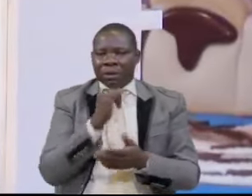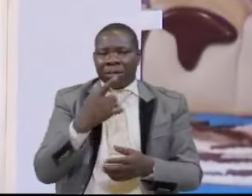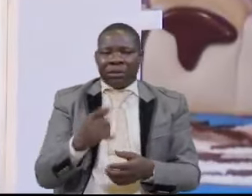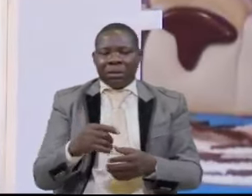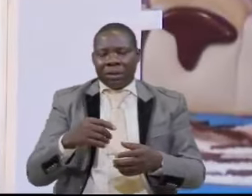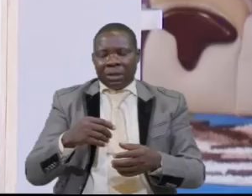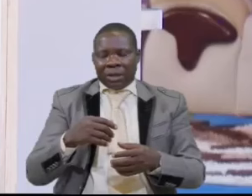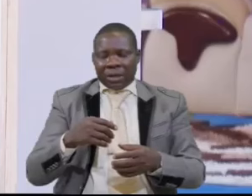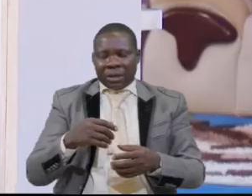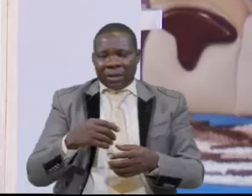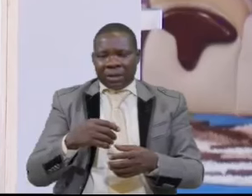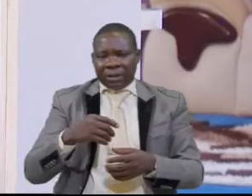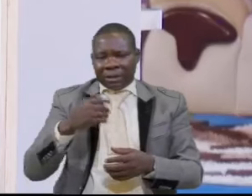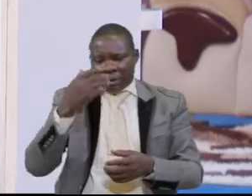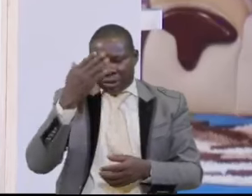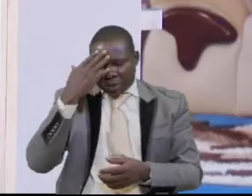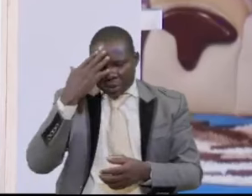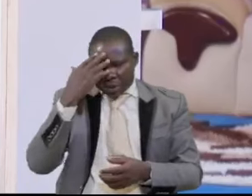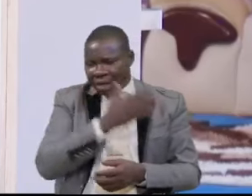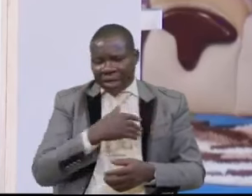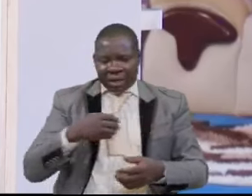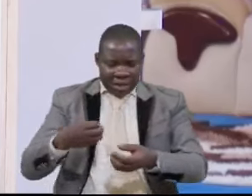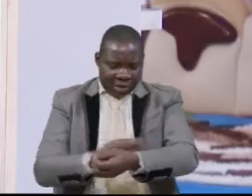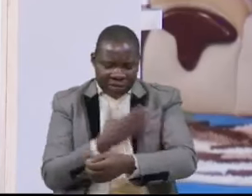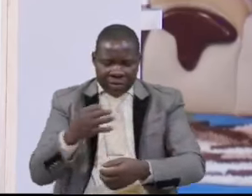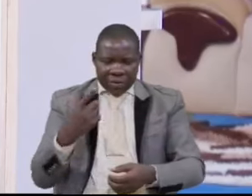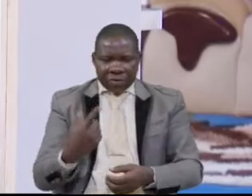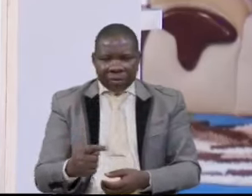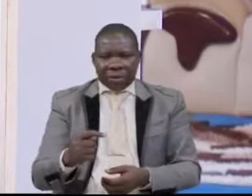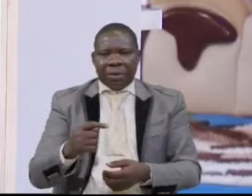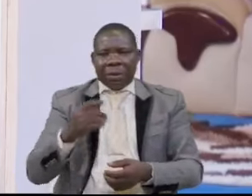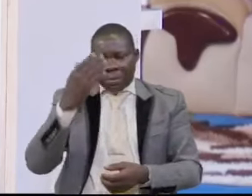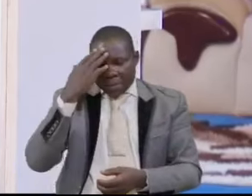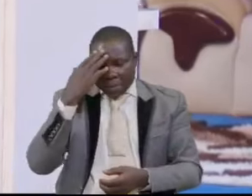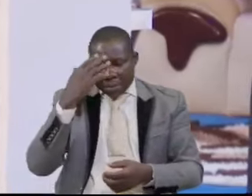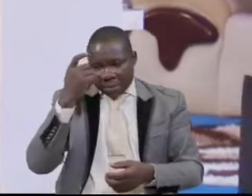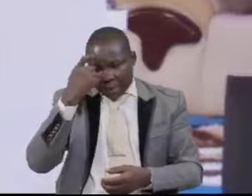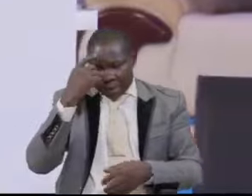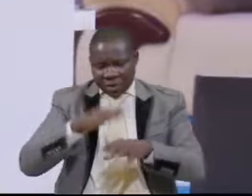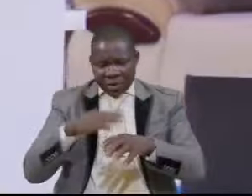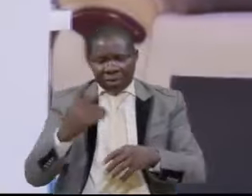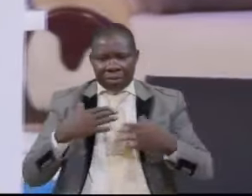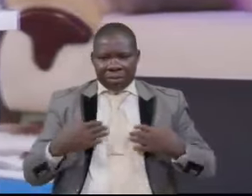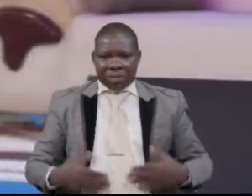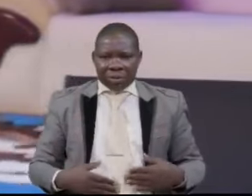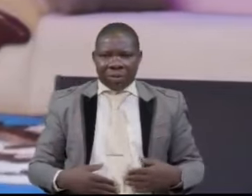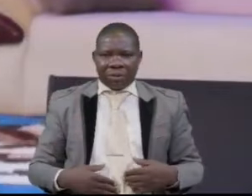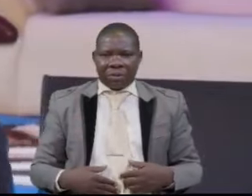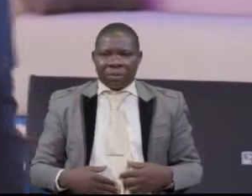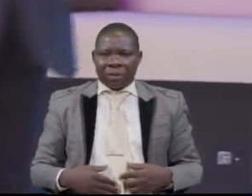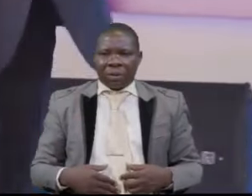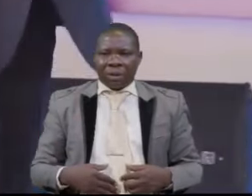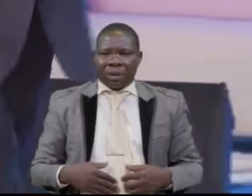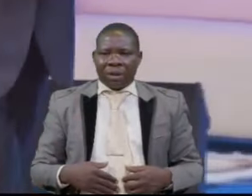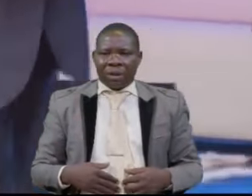the power of the mind on the body. We call them psychosomatic diseases.